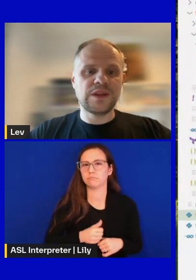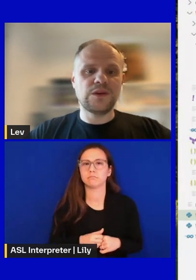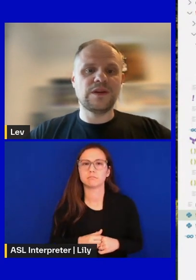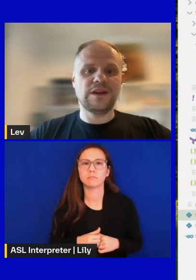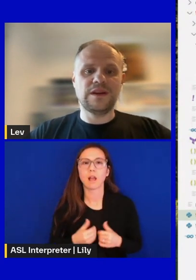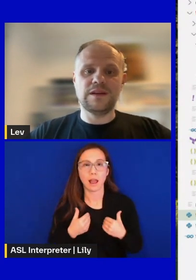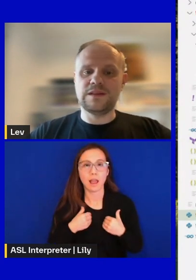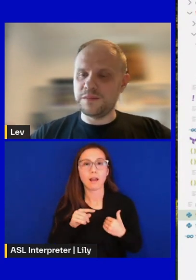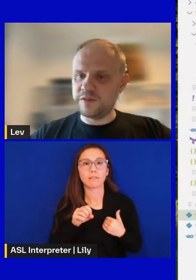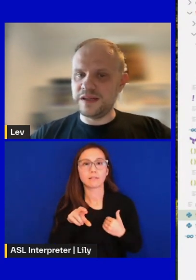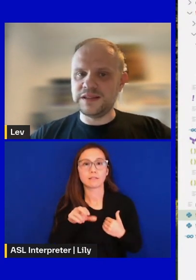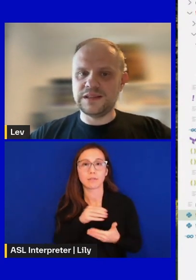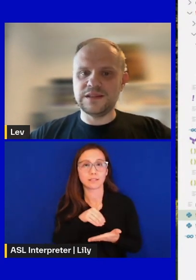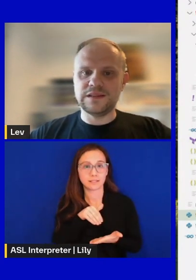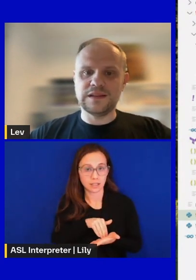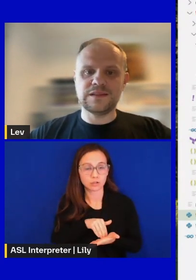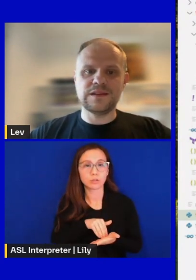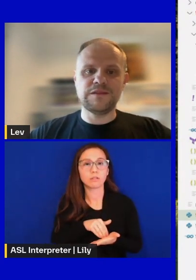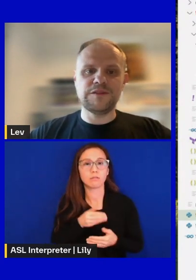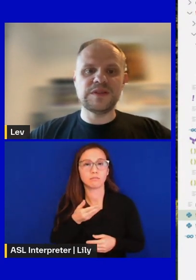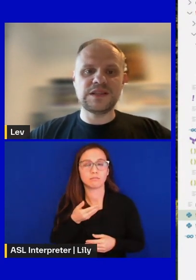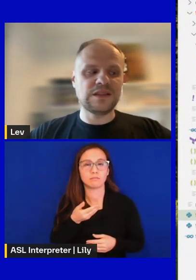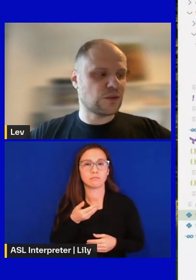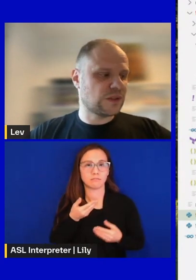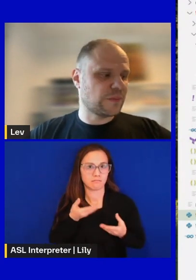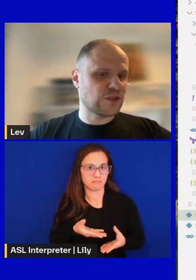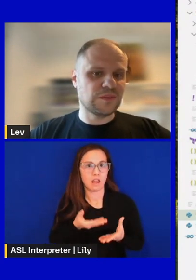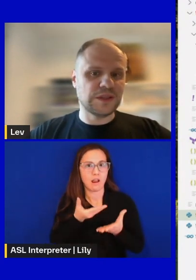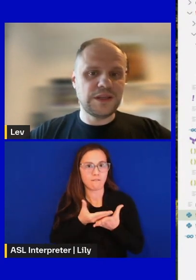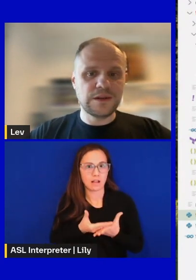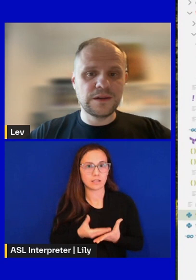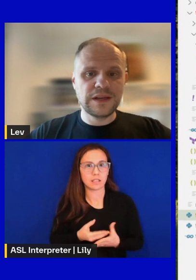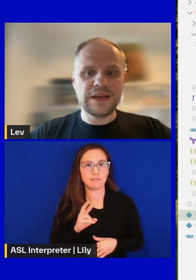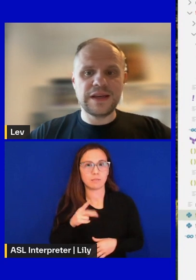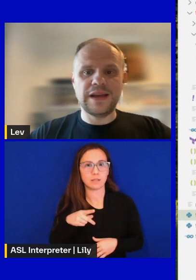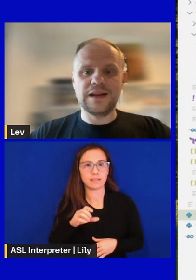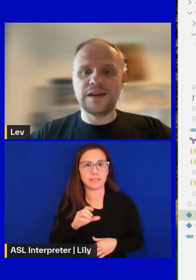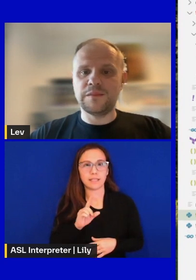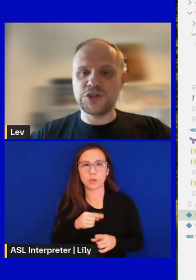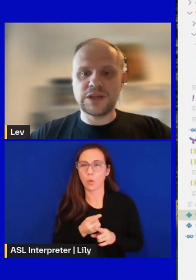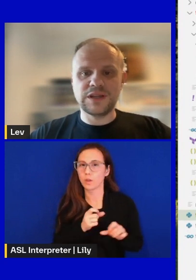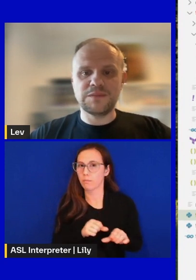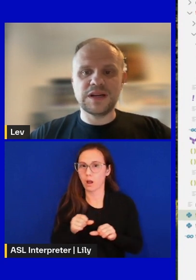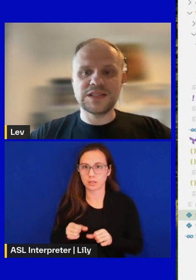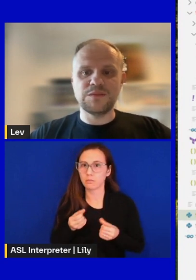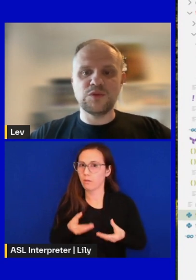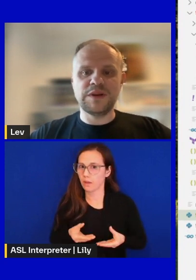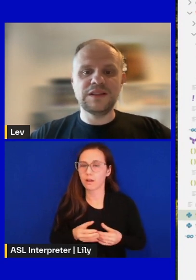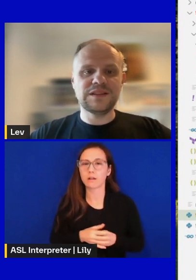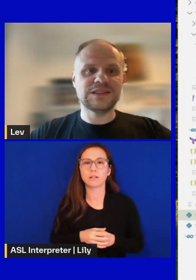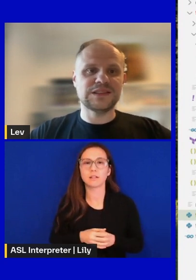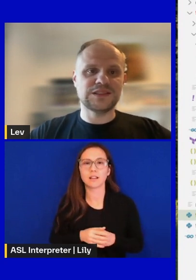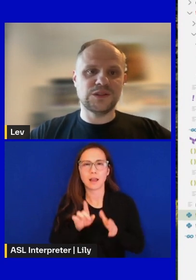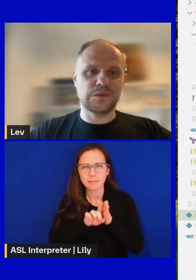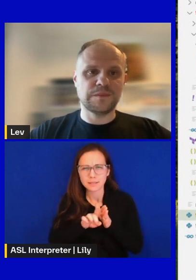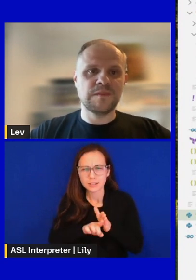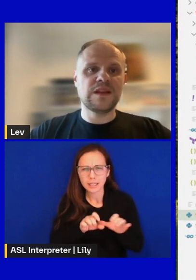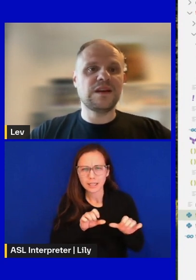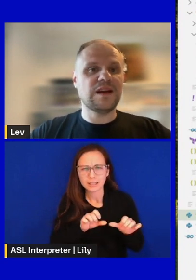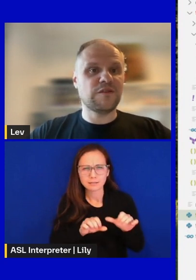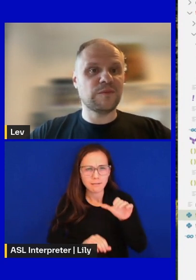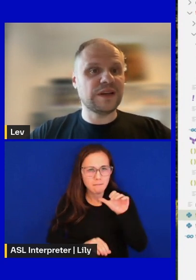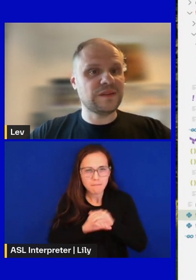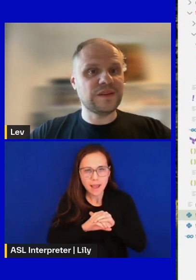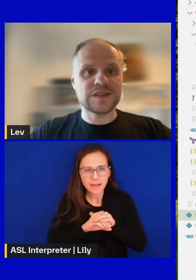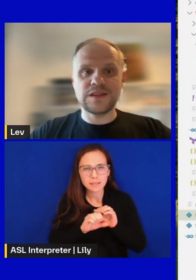Central that I'm validating that VPC is only possible here, and I'm checking the maximum entities and so on.